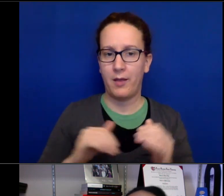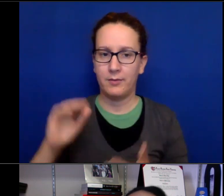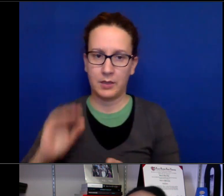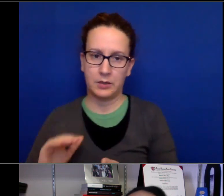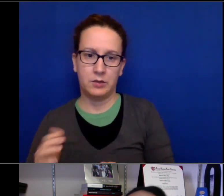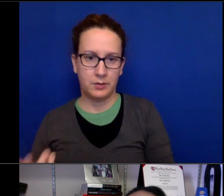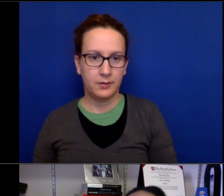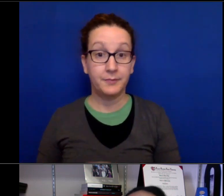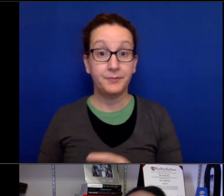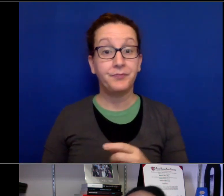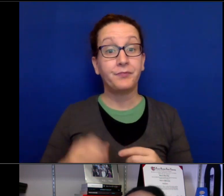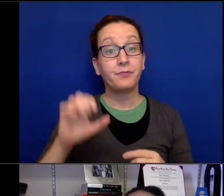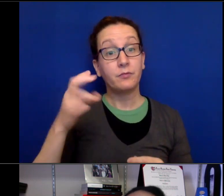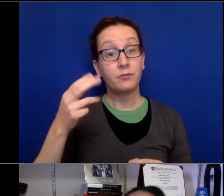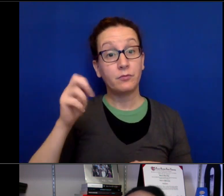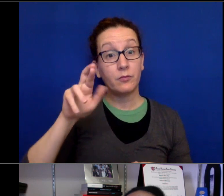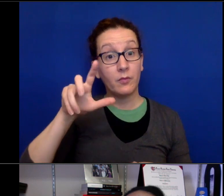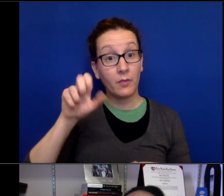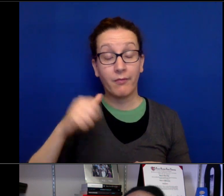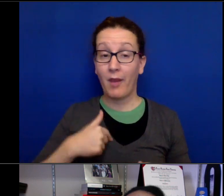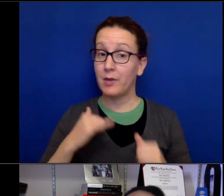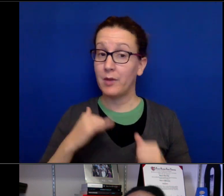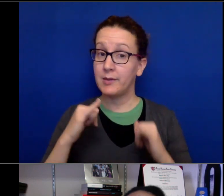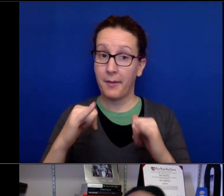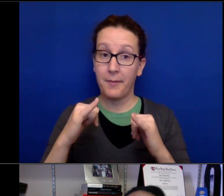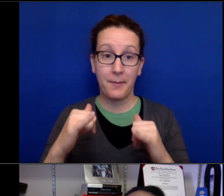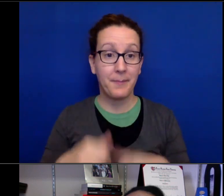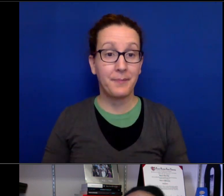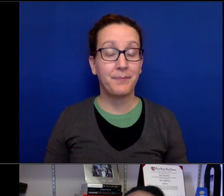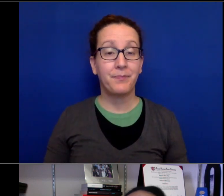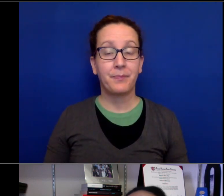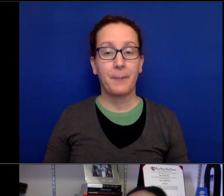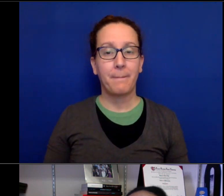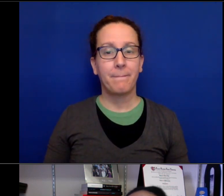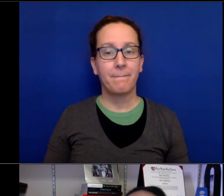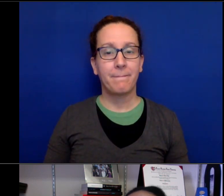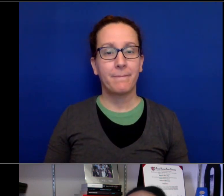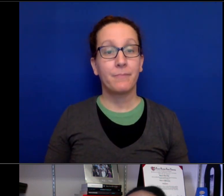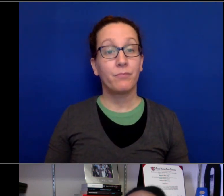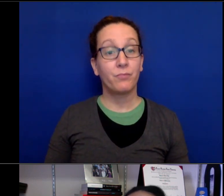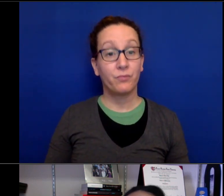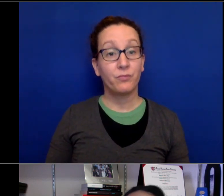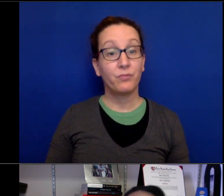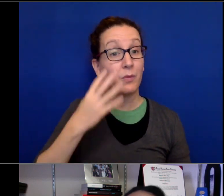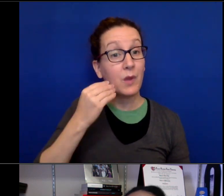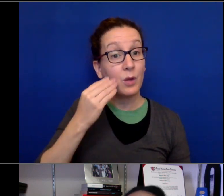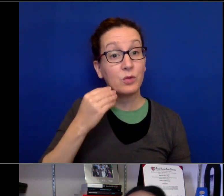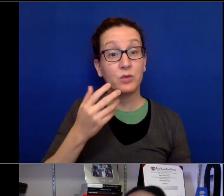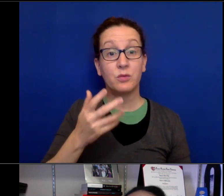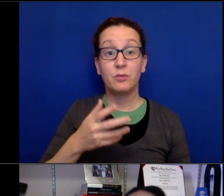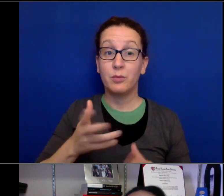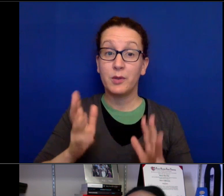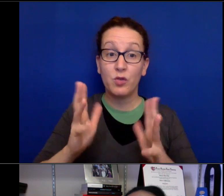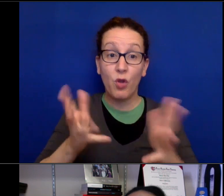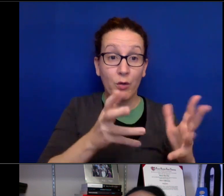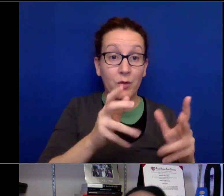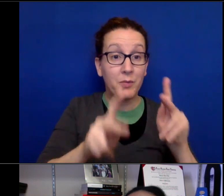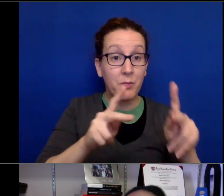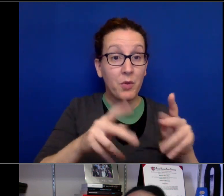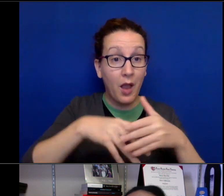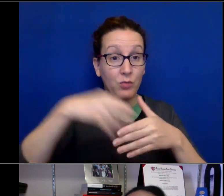I feel similarly. I feel this is this experience you gain by talking to people outside